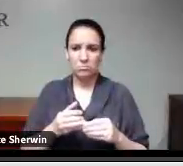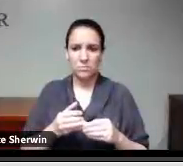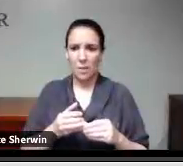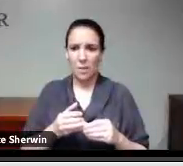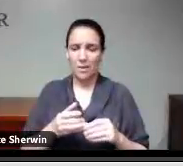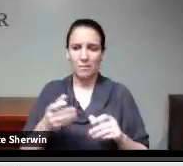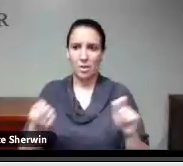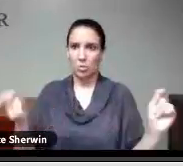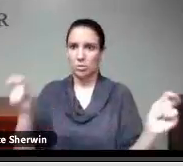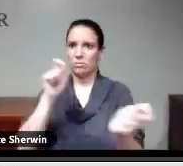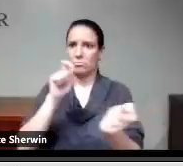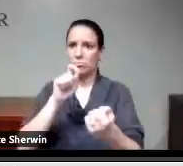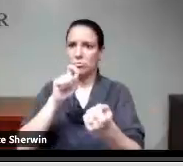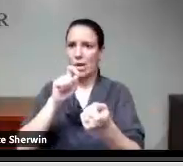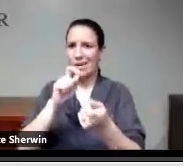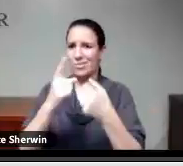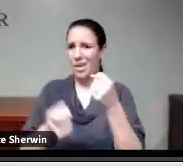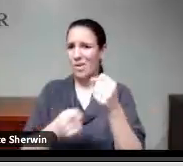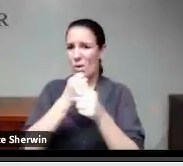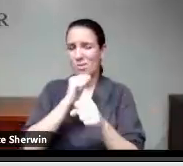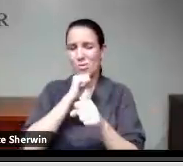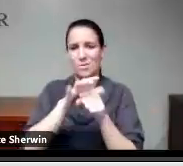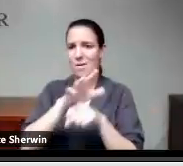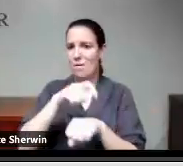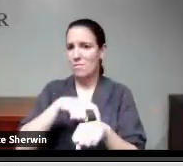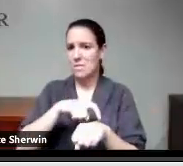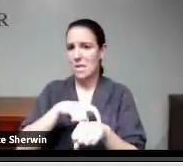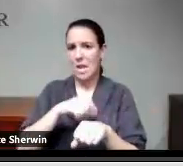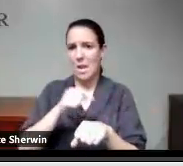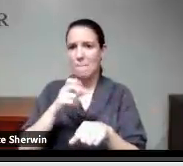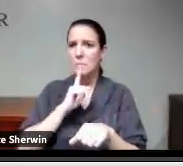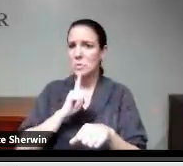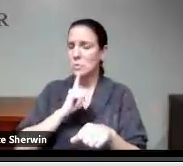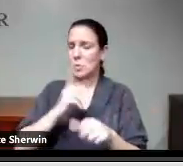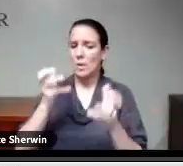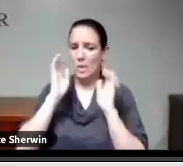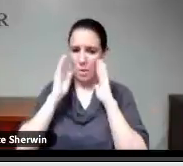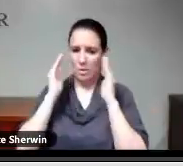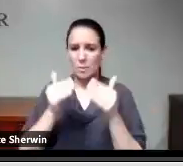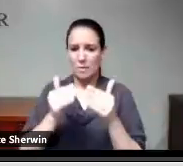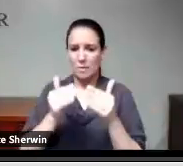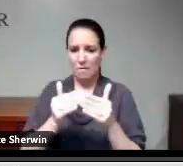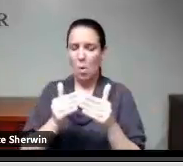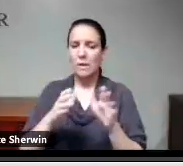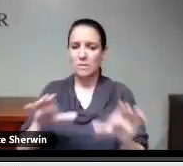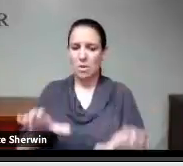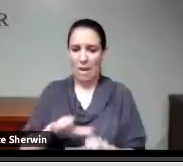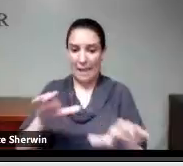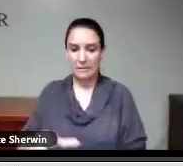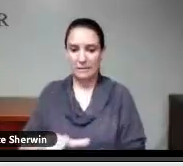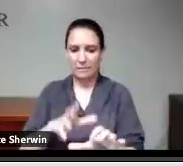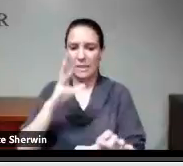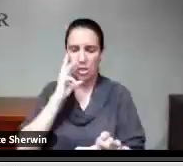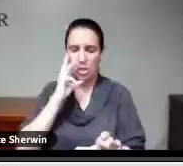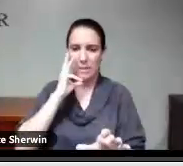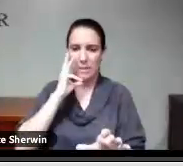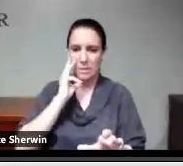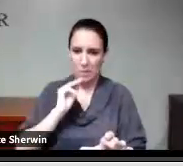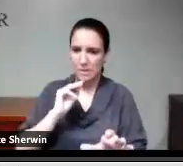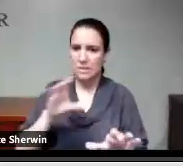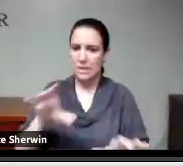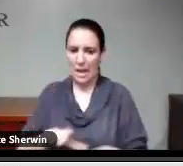occur in that period of time. And what you really want is people to really be focused on actively experiencing and participating in the